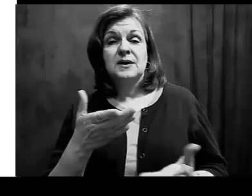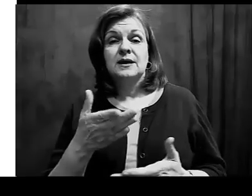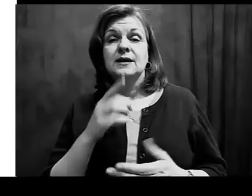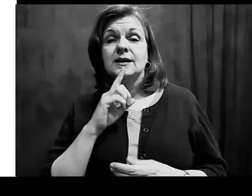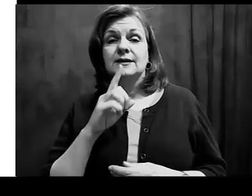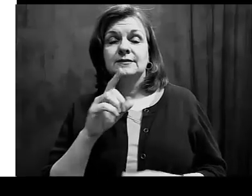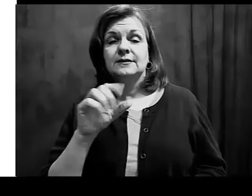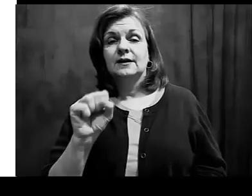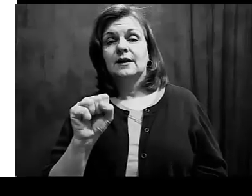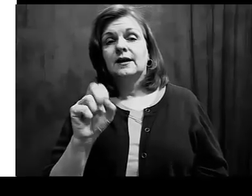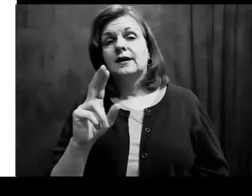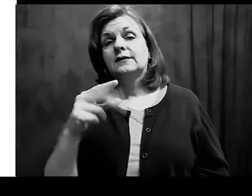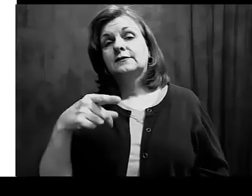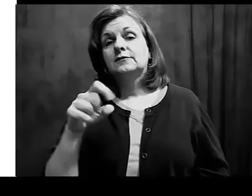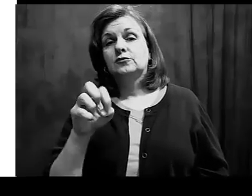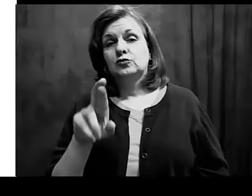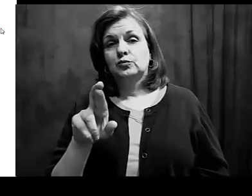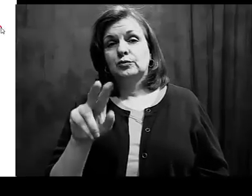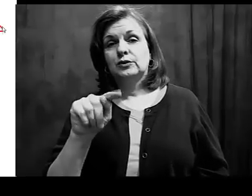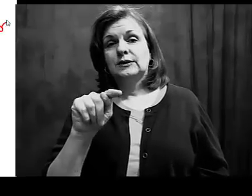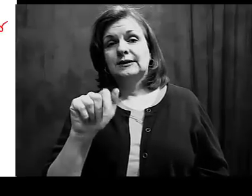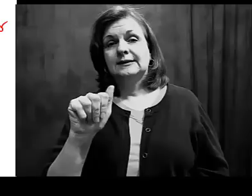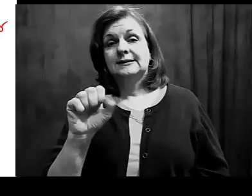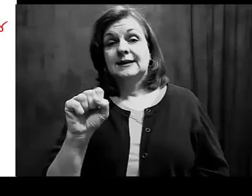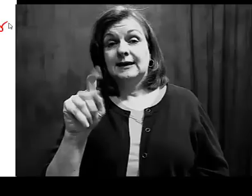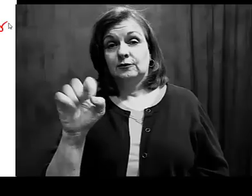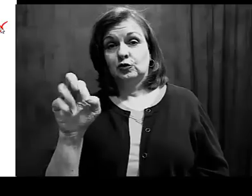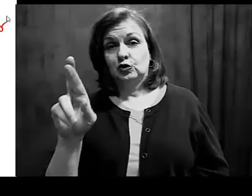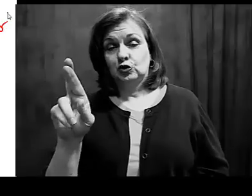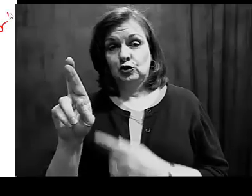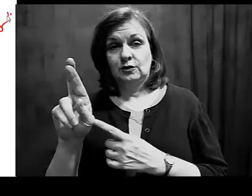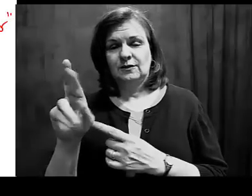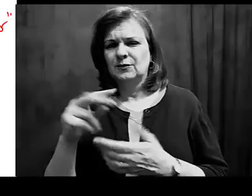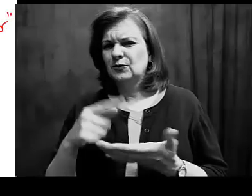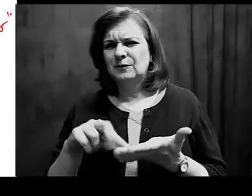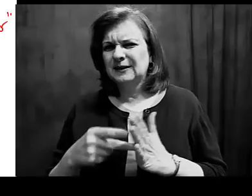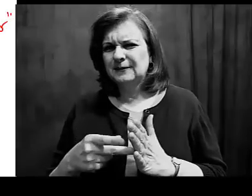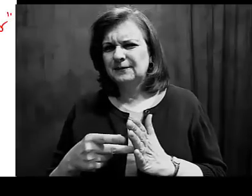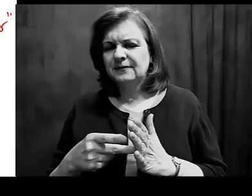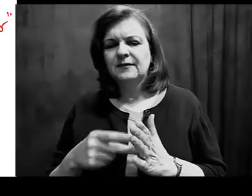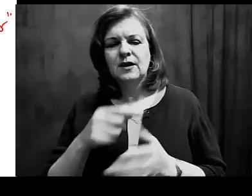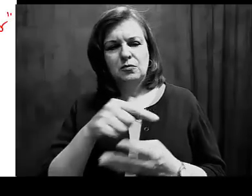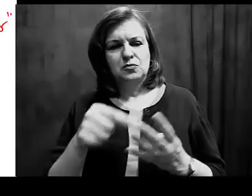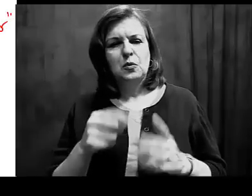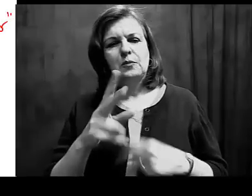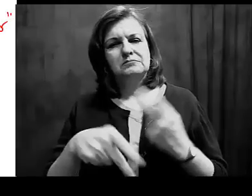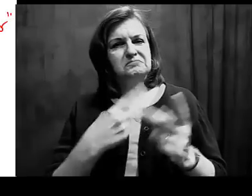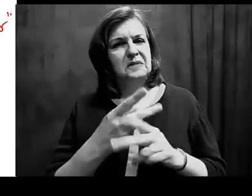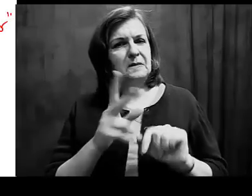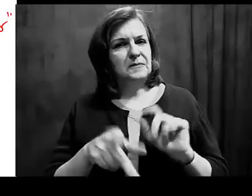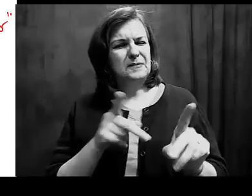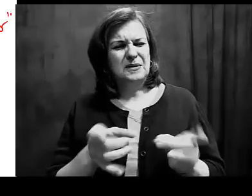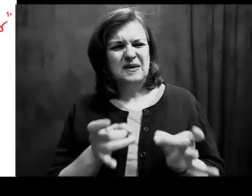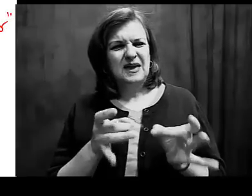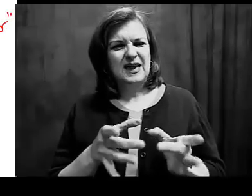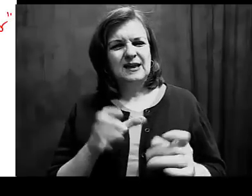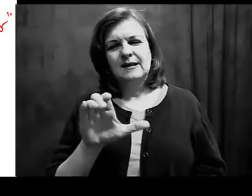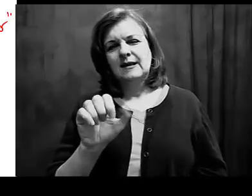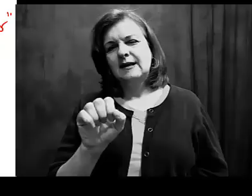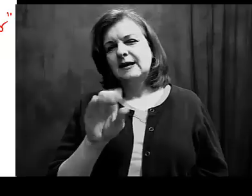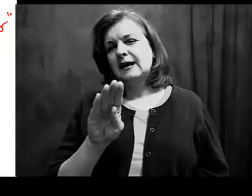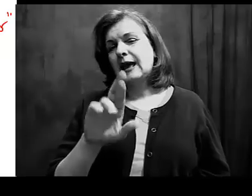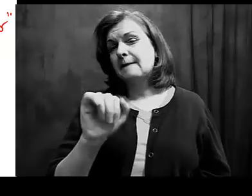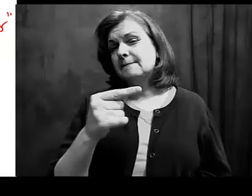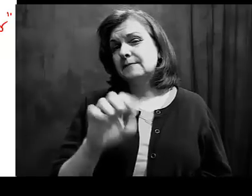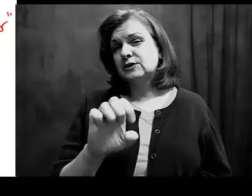that we call a super taster. And these are individuals that tend to dislike things like cabbage